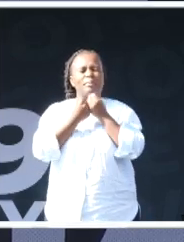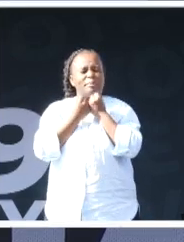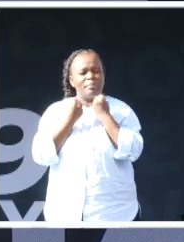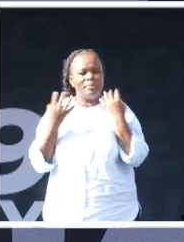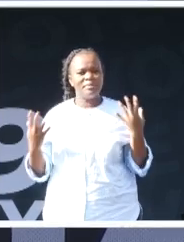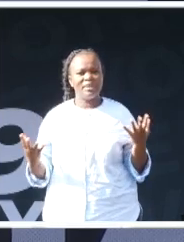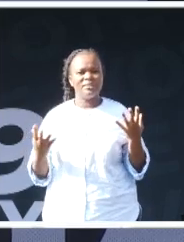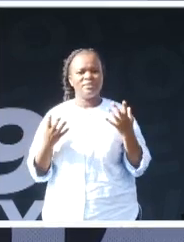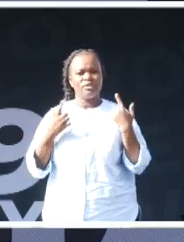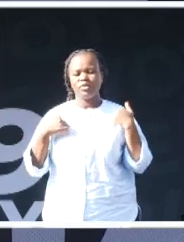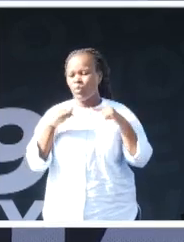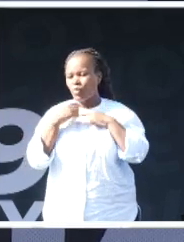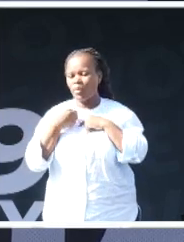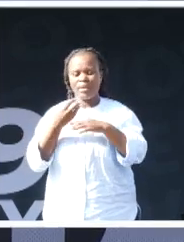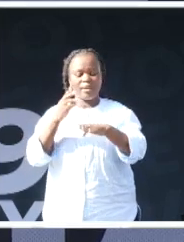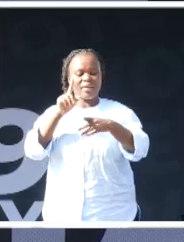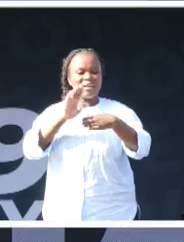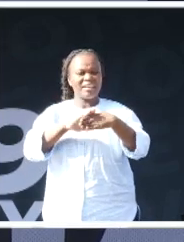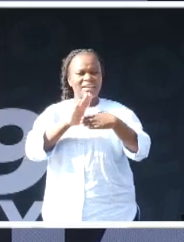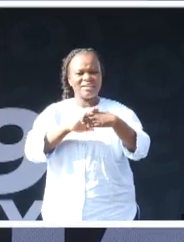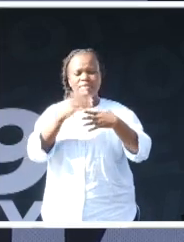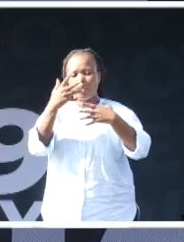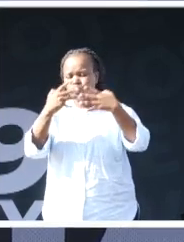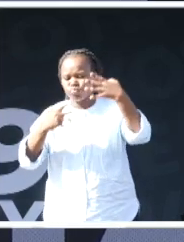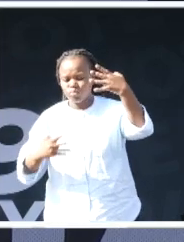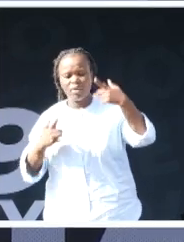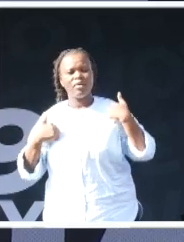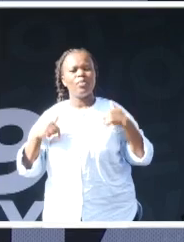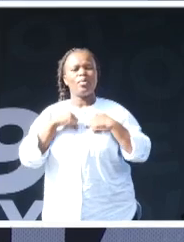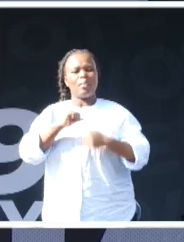of reasons to be proud of ourselves.